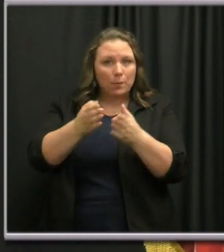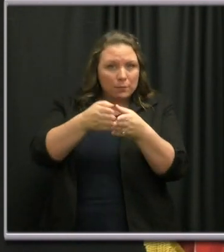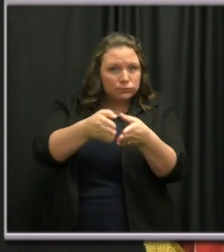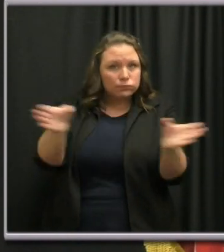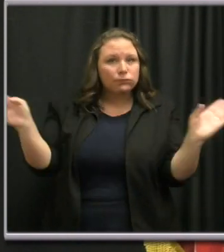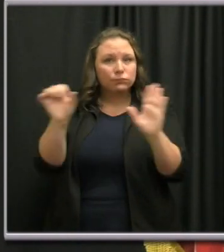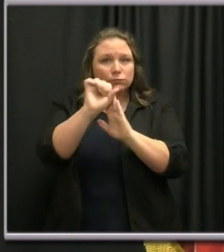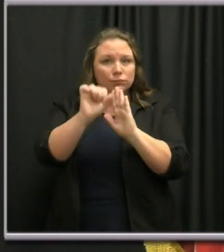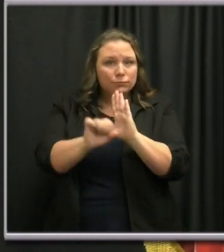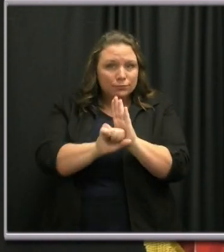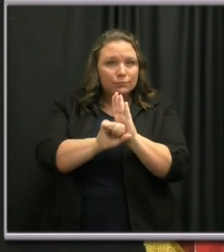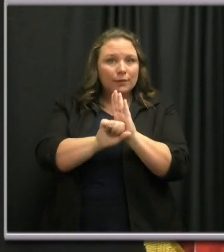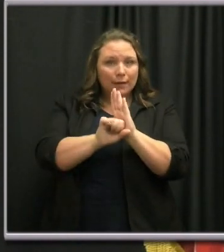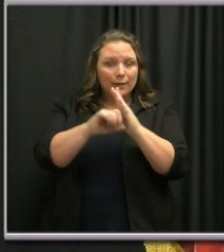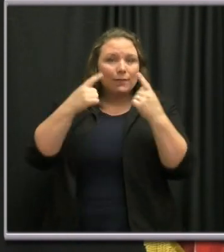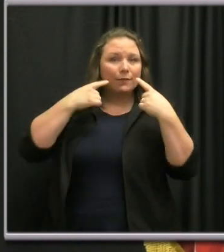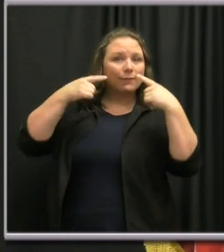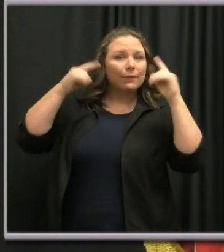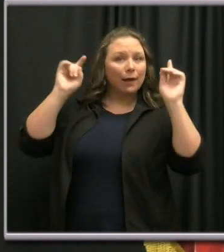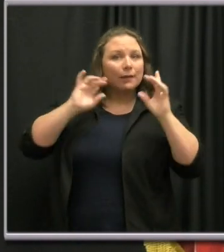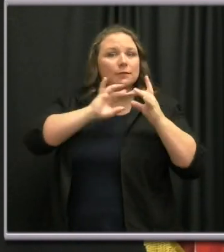statewide in an effective and